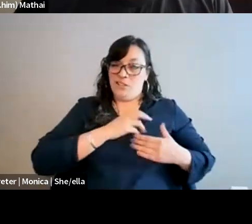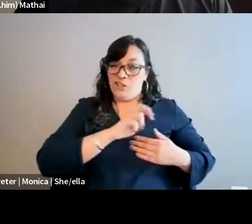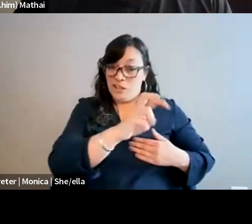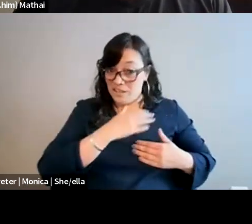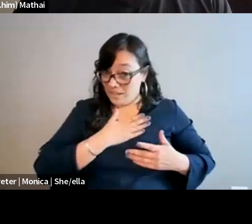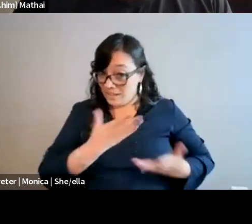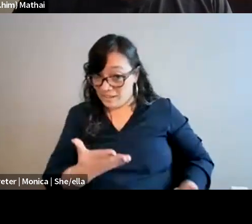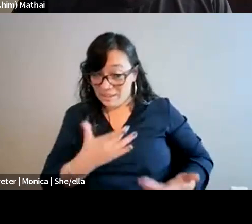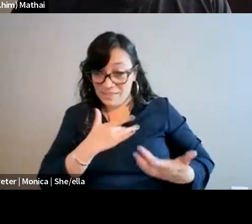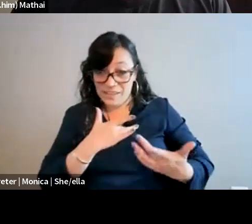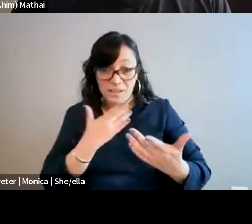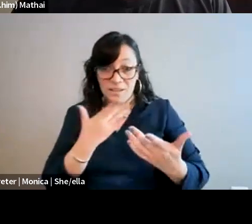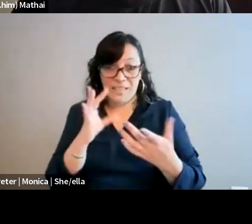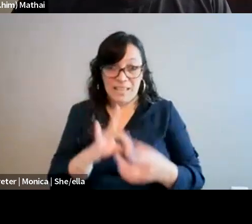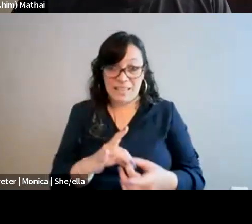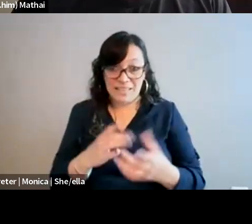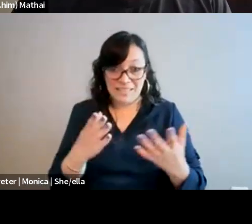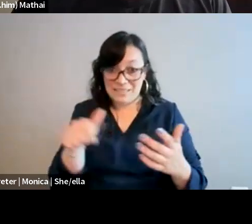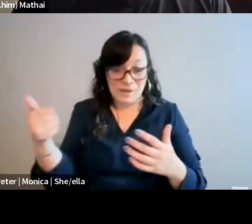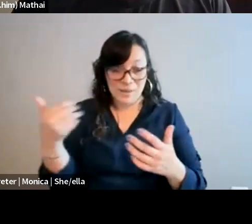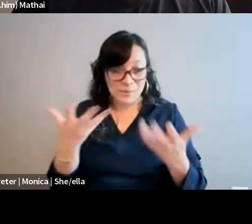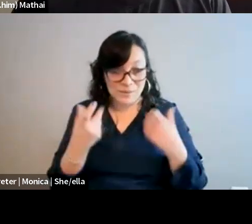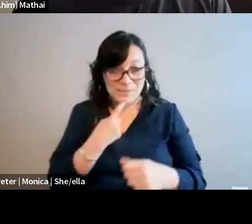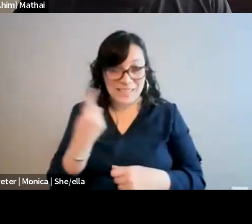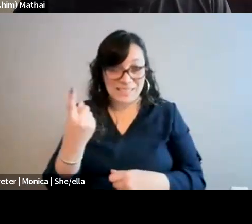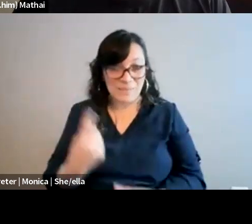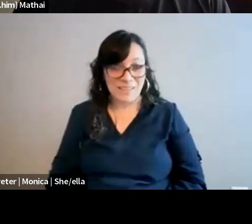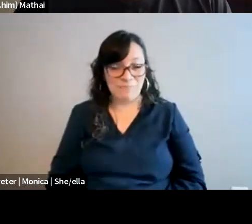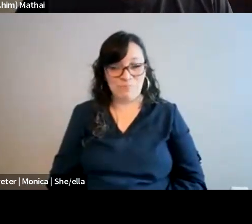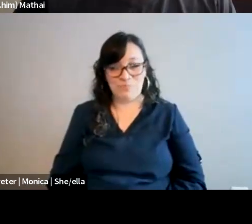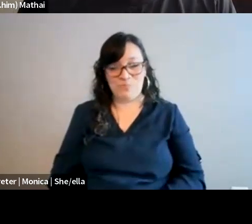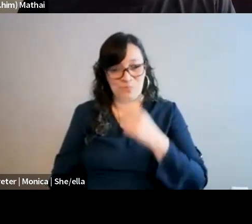that gets somebody else's juices going.